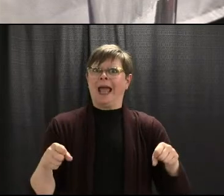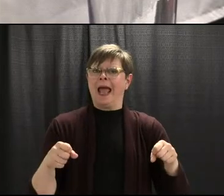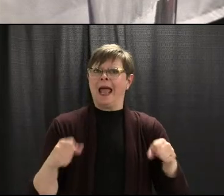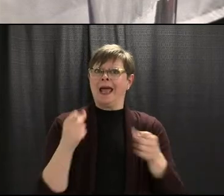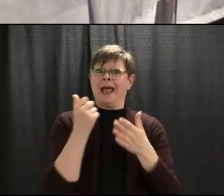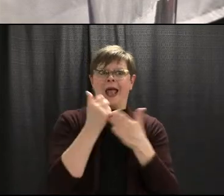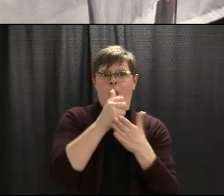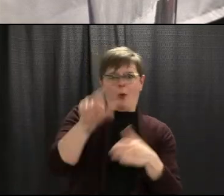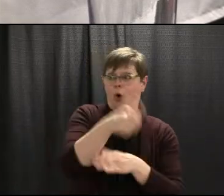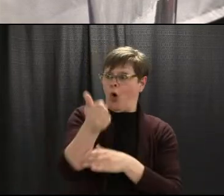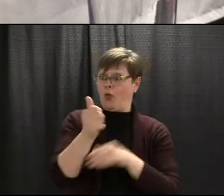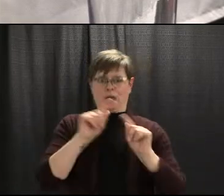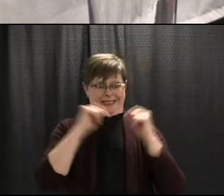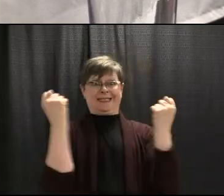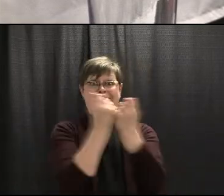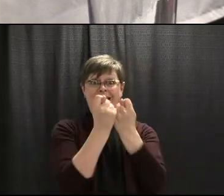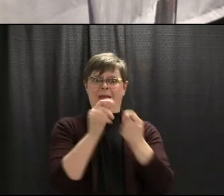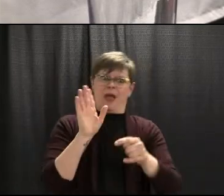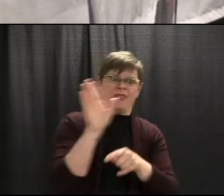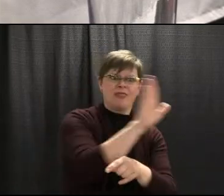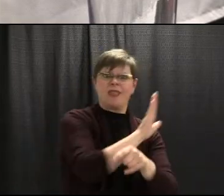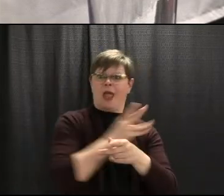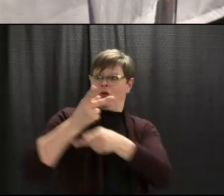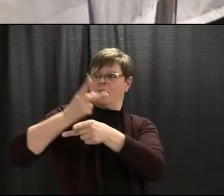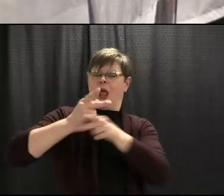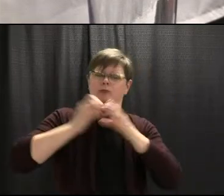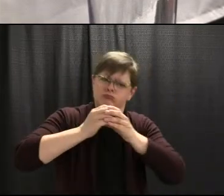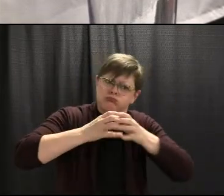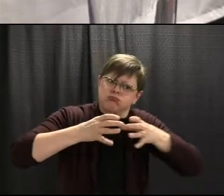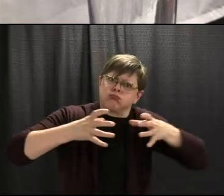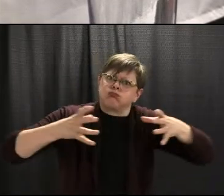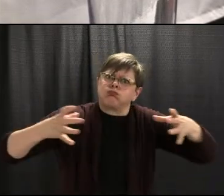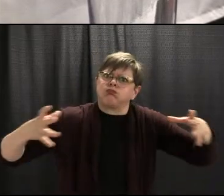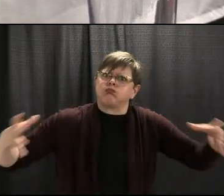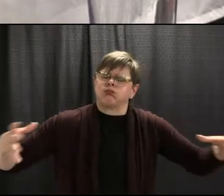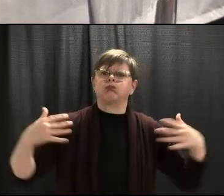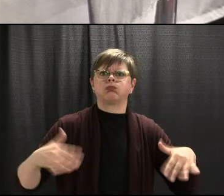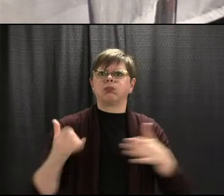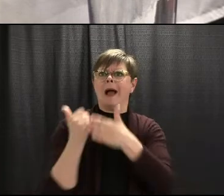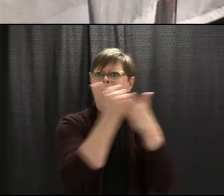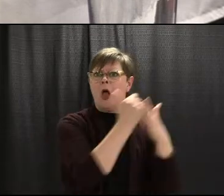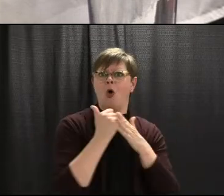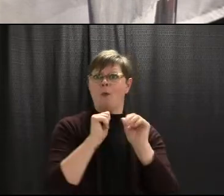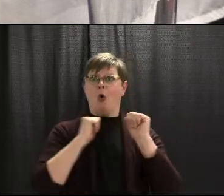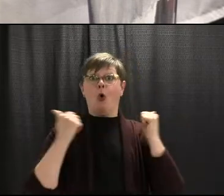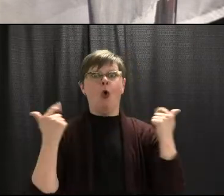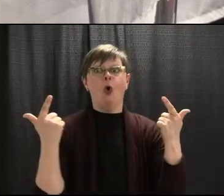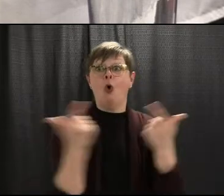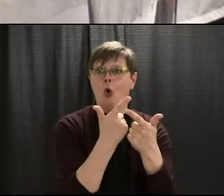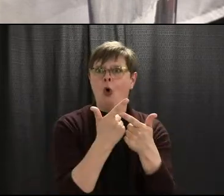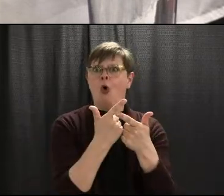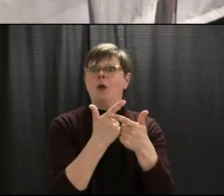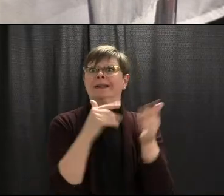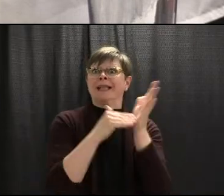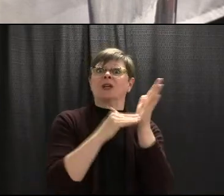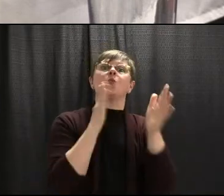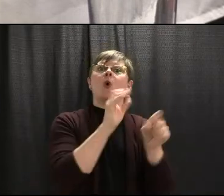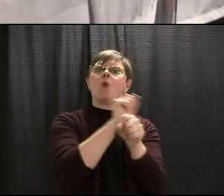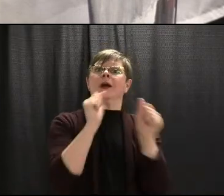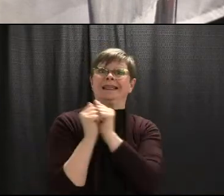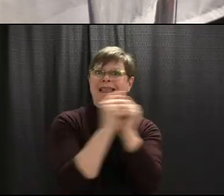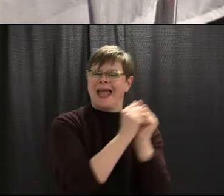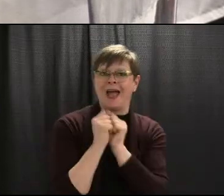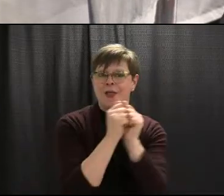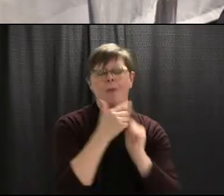other providers. So that strategy has now evolved into those three things are now being delivered to family